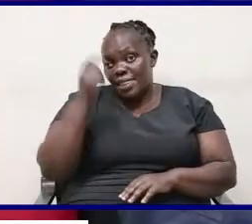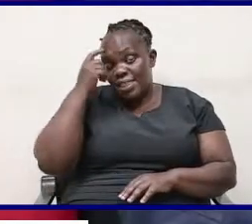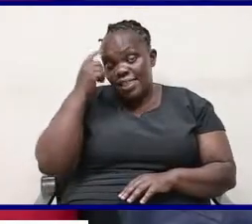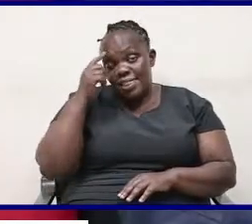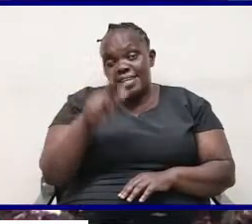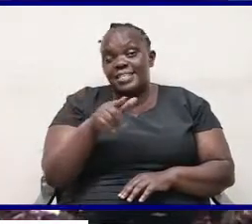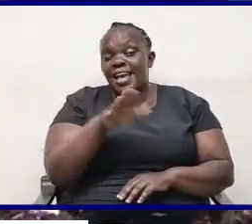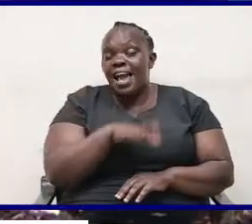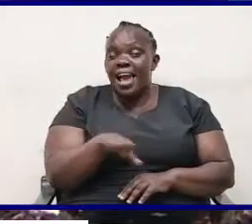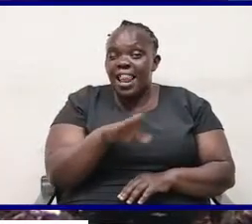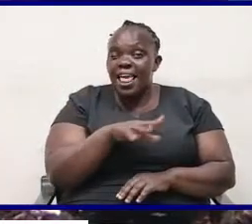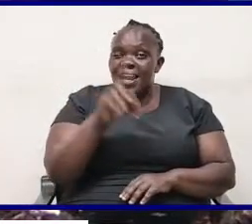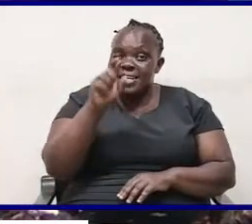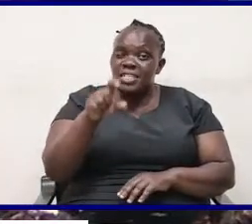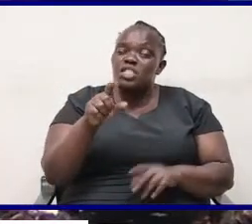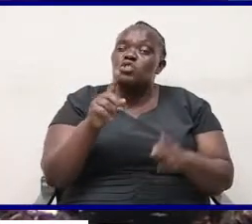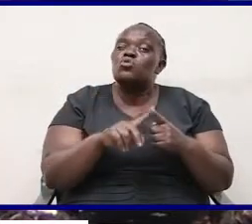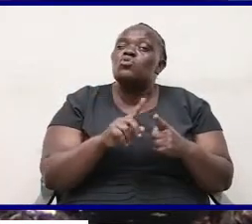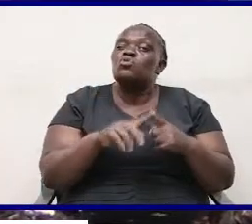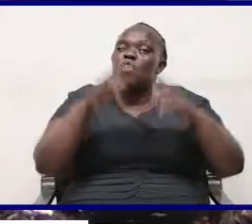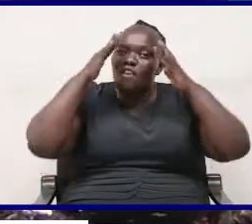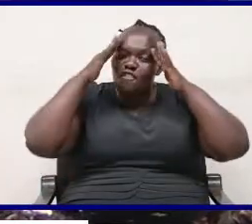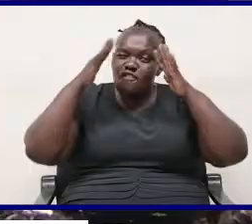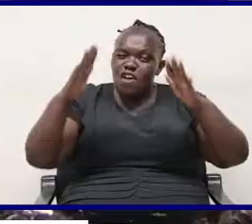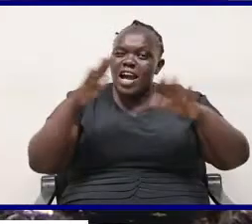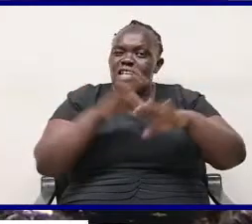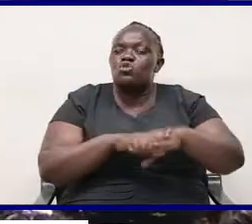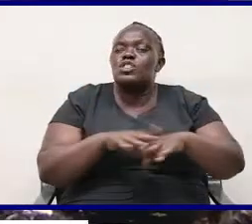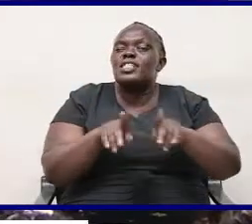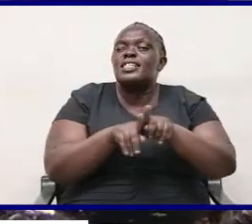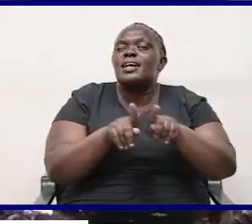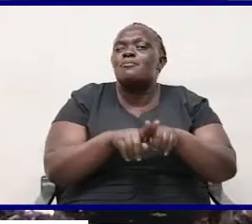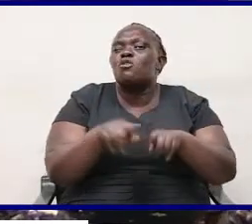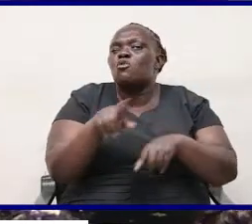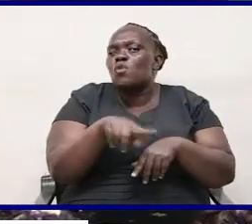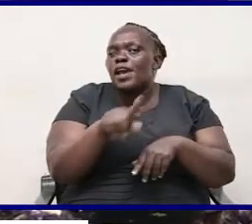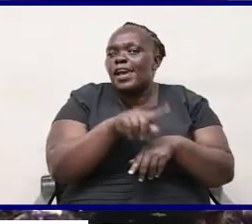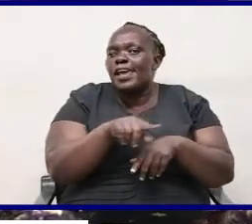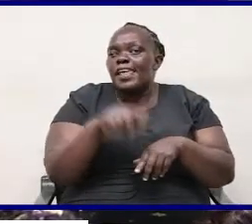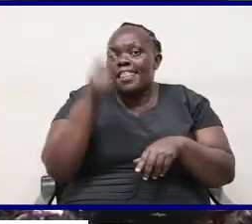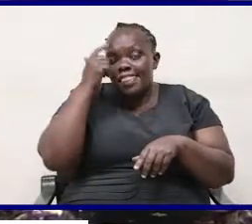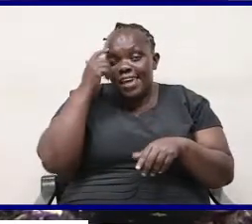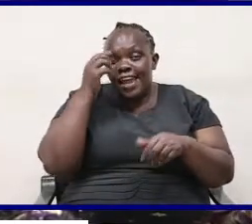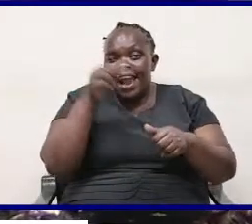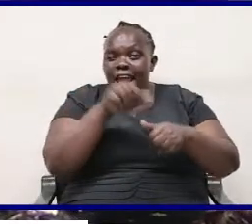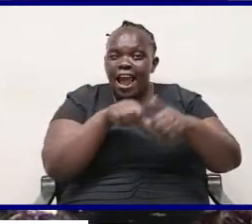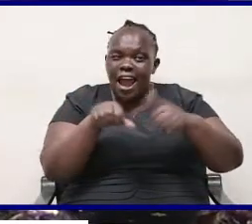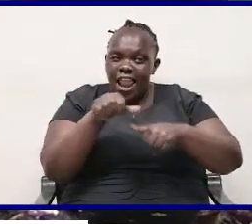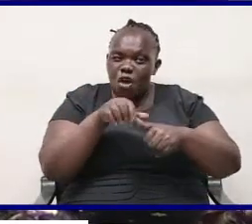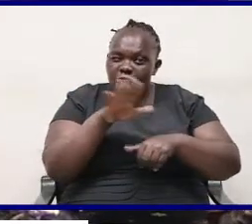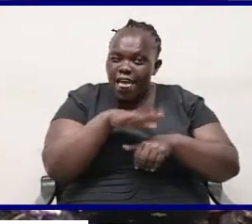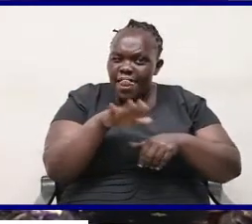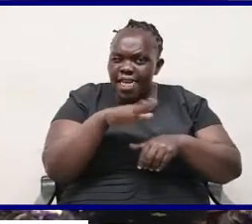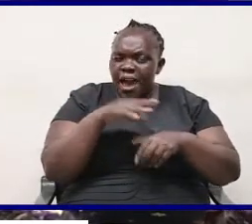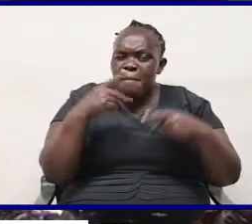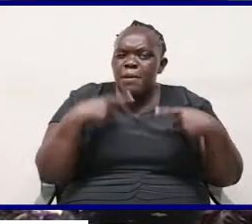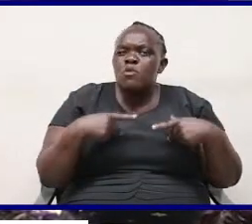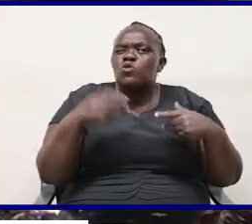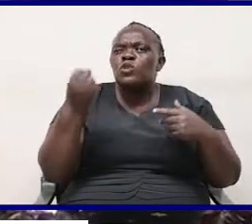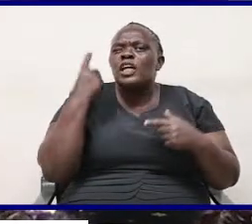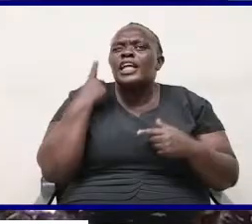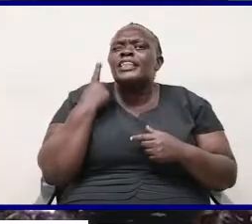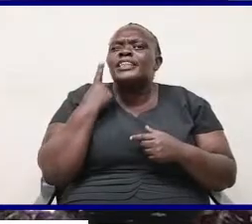is an area we really need now to focus on as we really think around getting people to